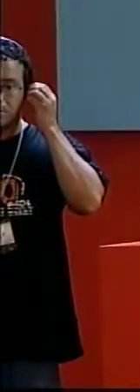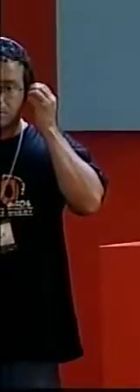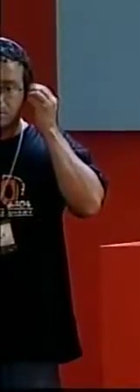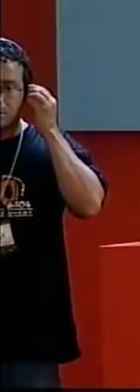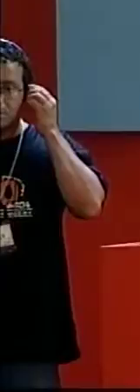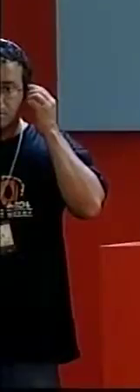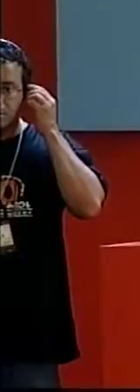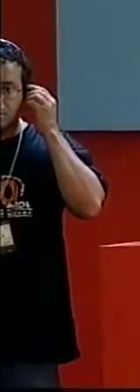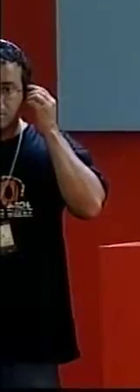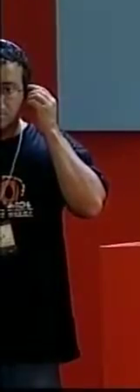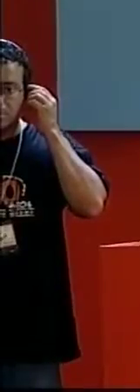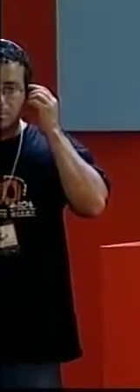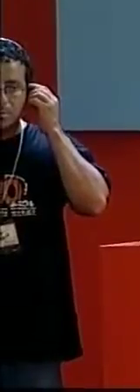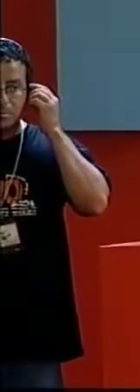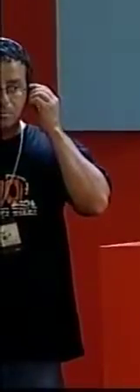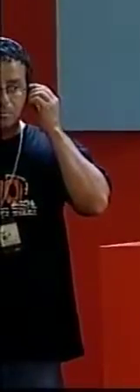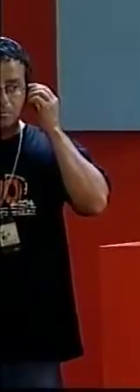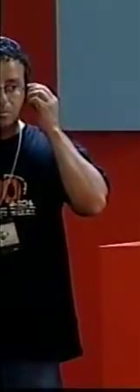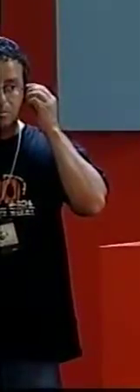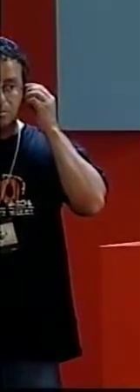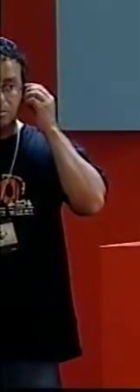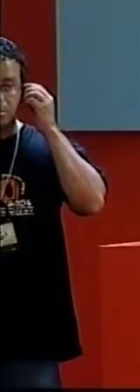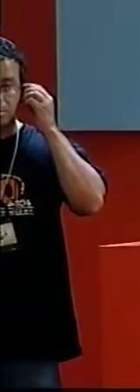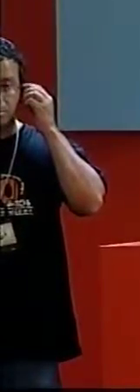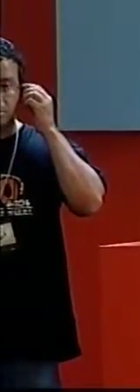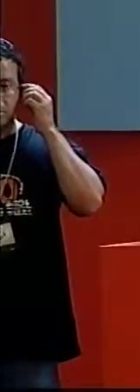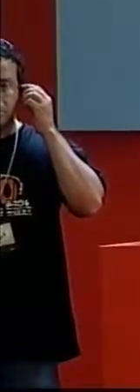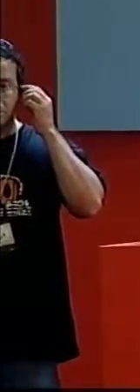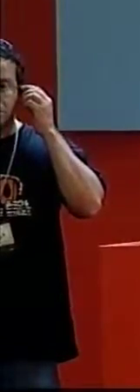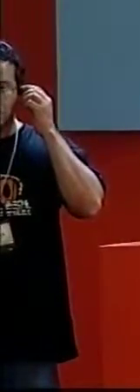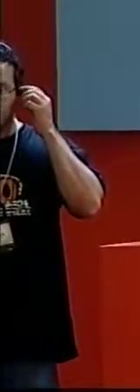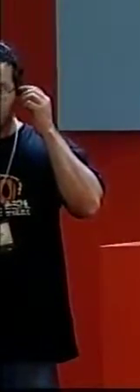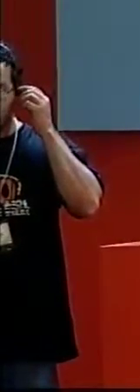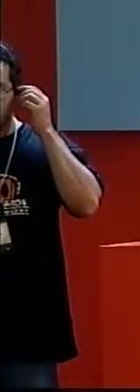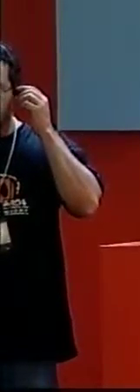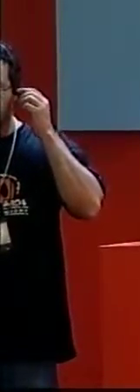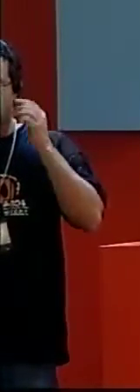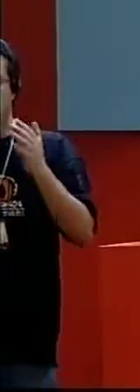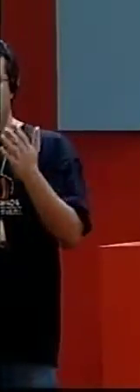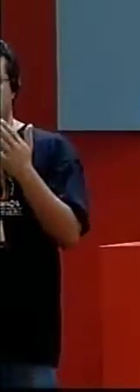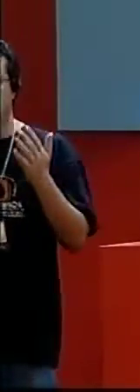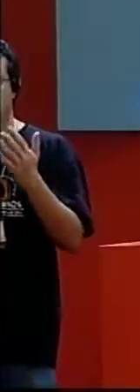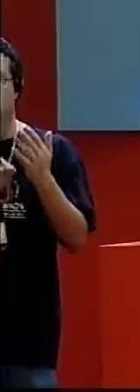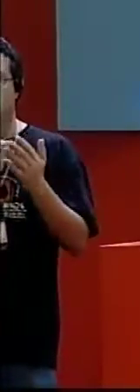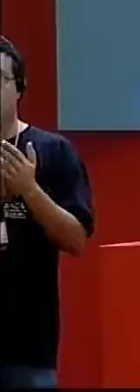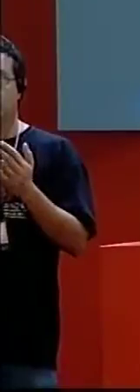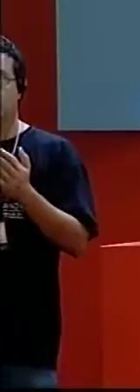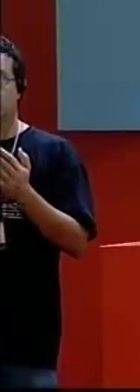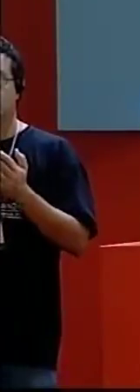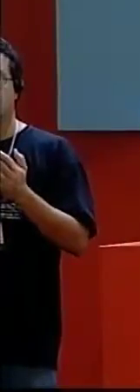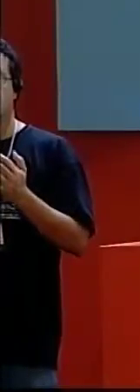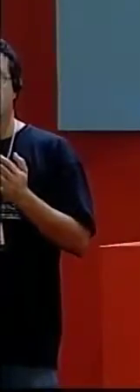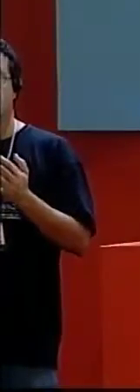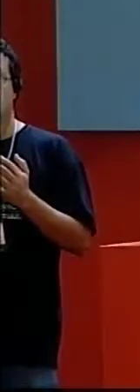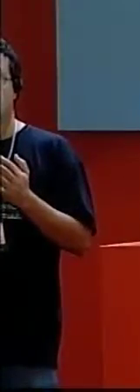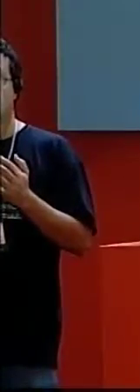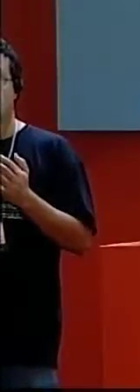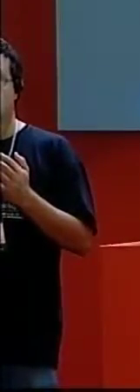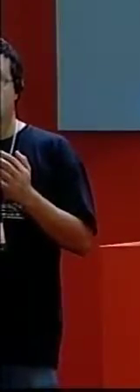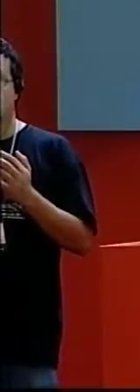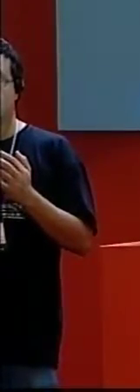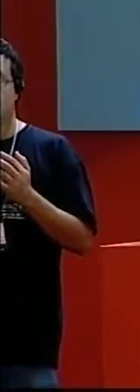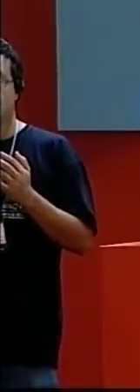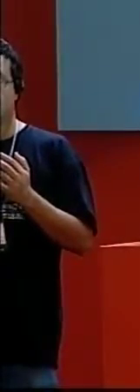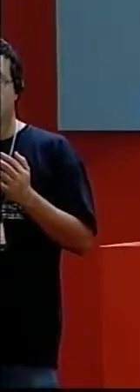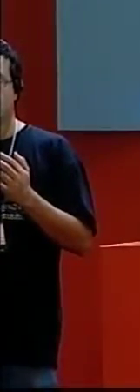and the ecological crisis that we're facing is the defining challenge of our times. And how we